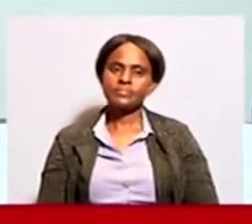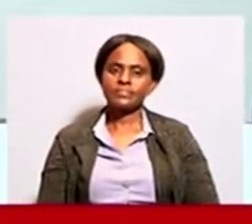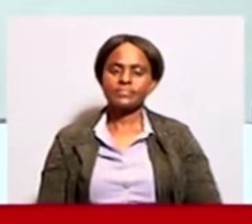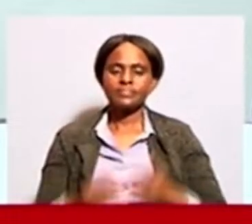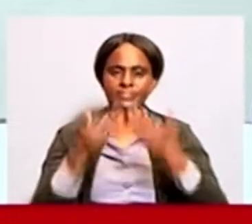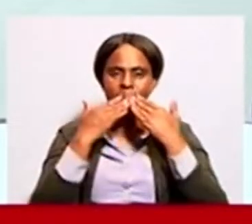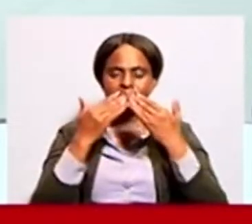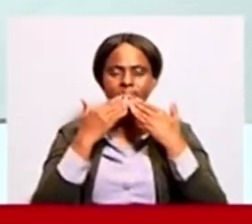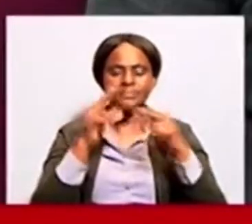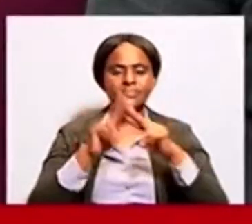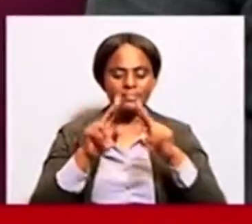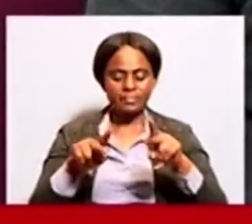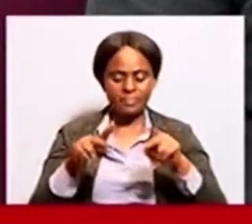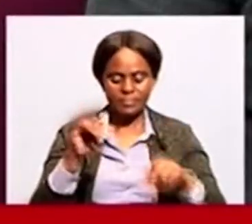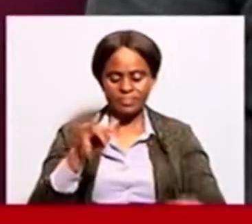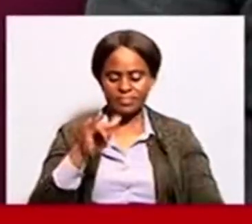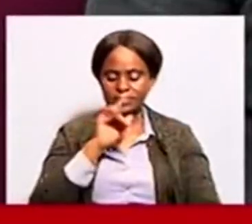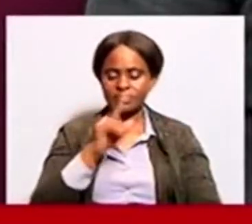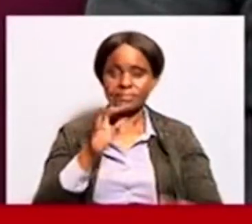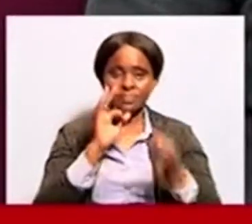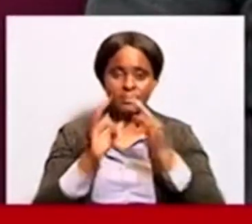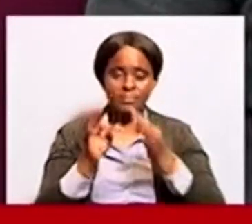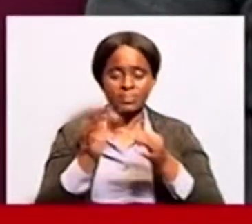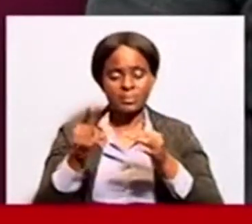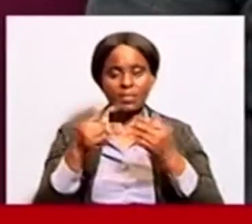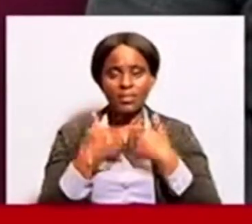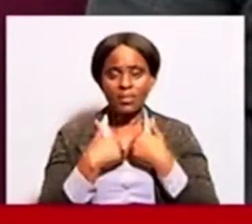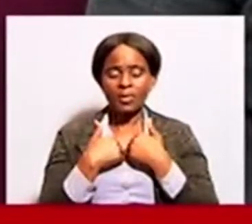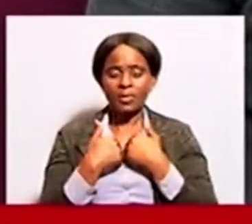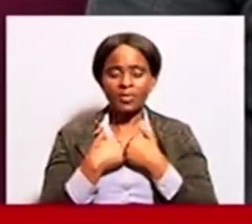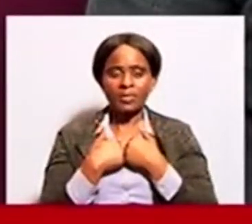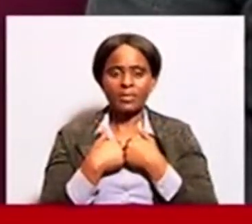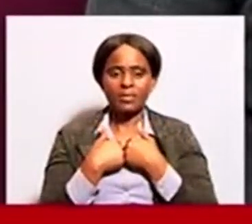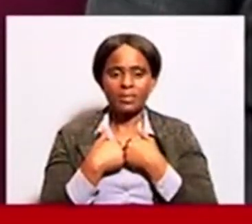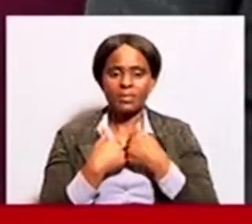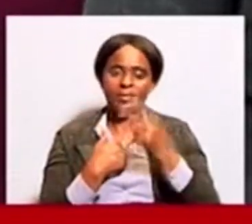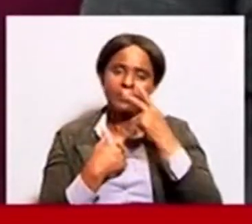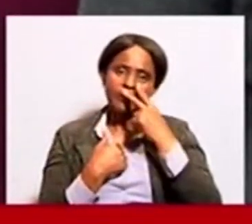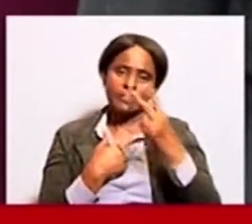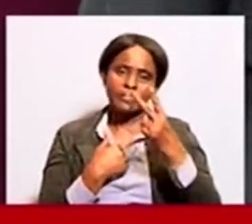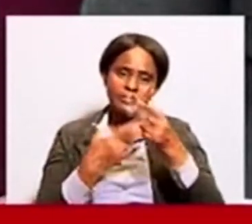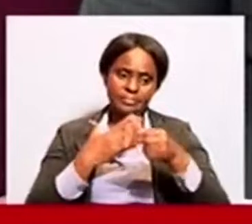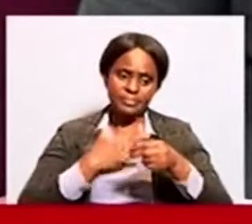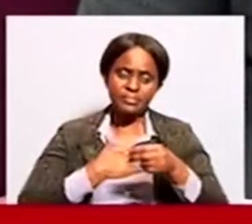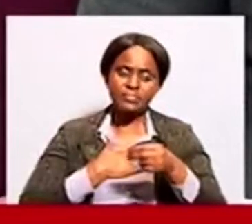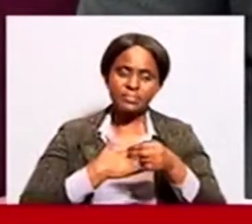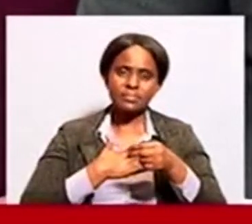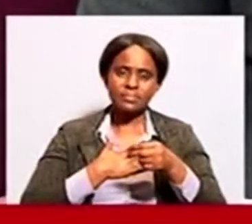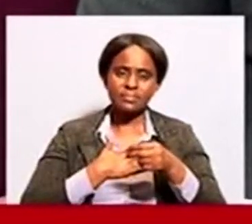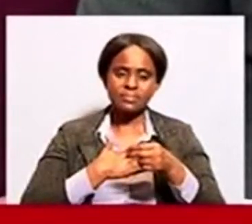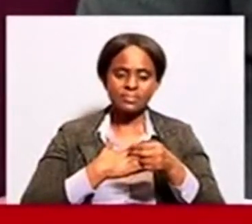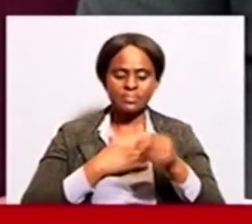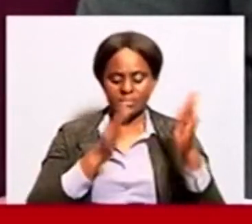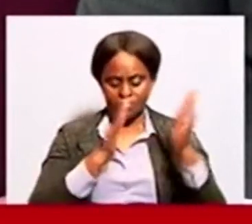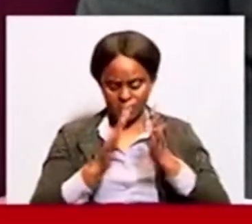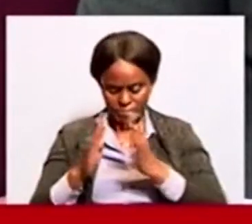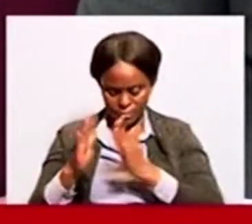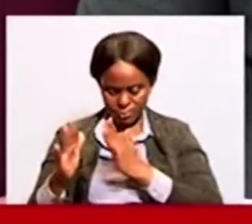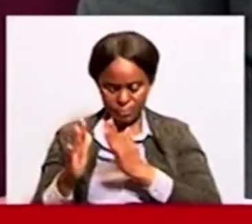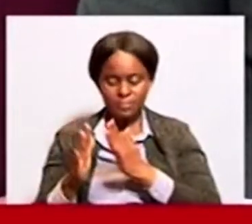Thank you, Chair. Actually, if you have seen on our remedial